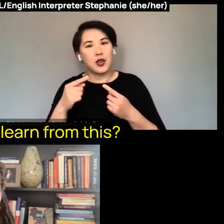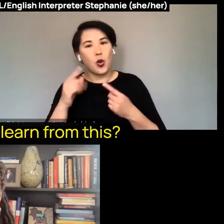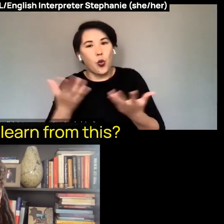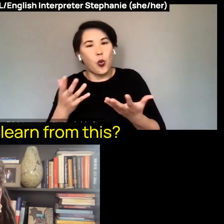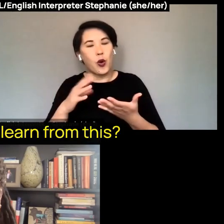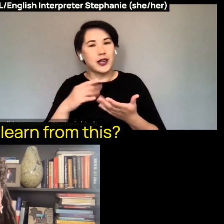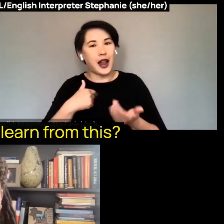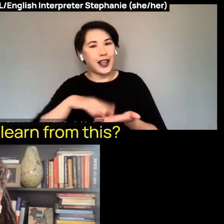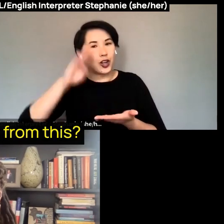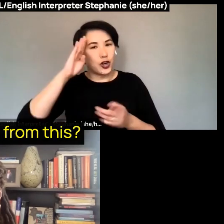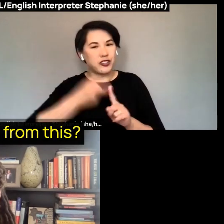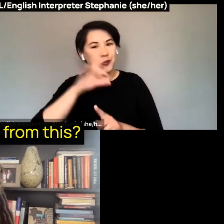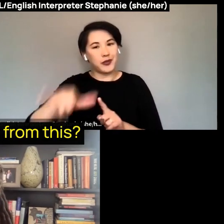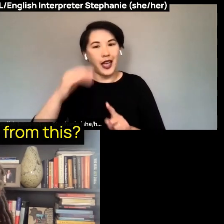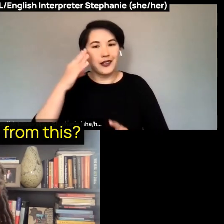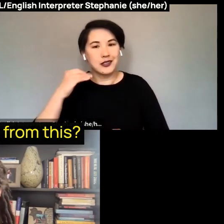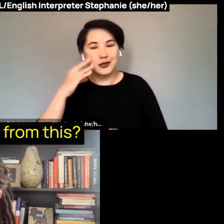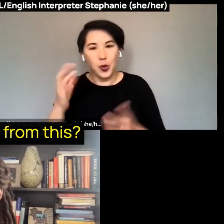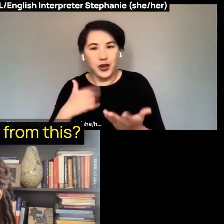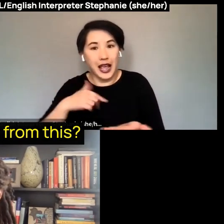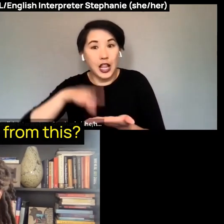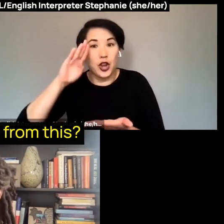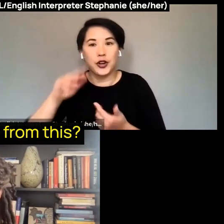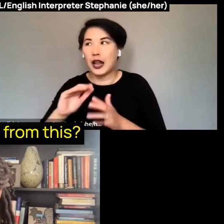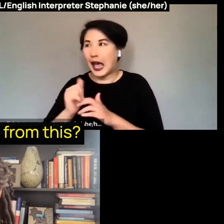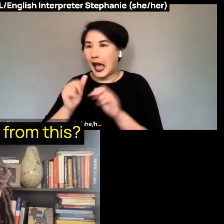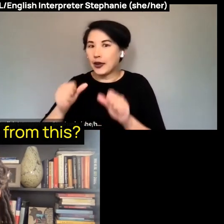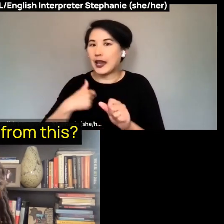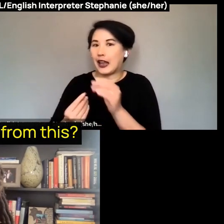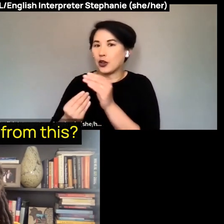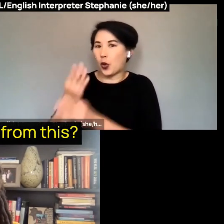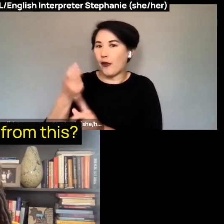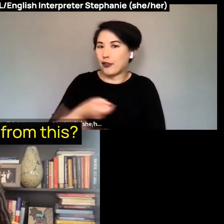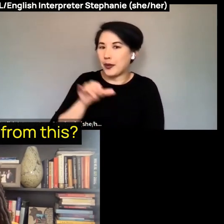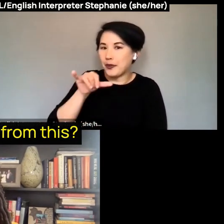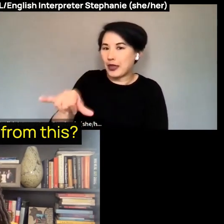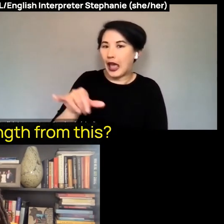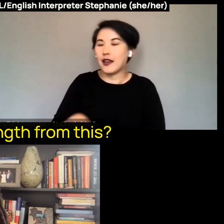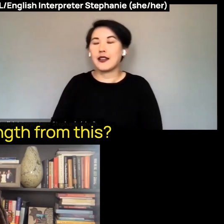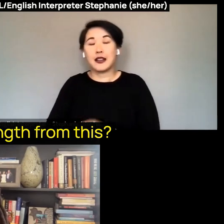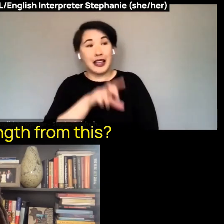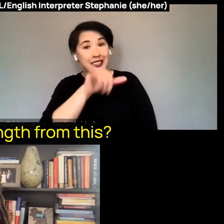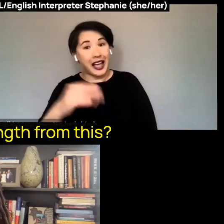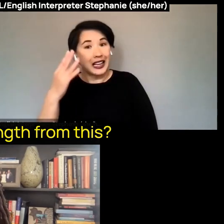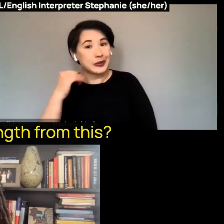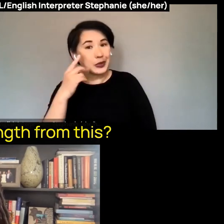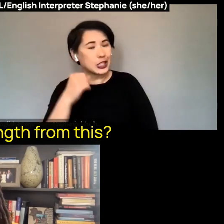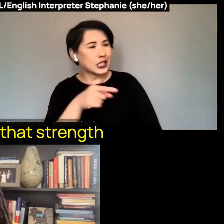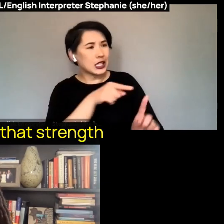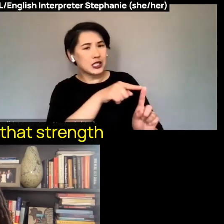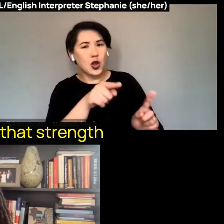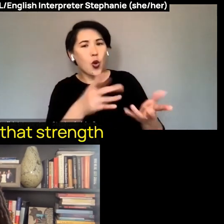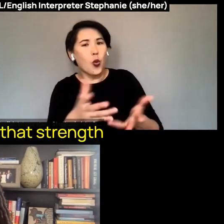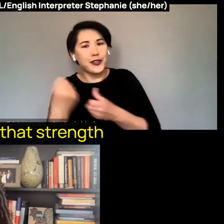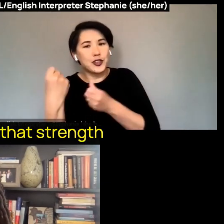did I learn from this? How can I grow from this? What do I take from this? How do I build strength from this?